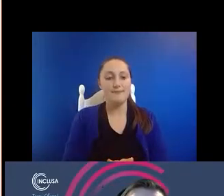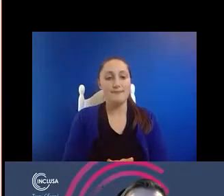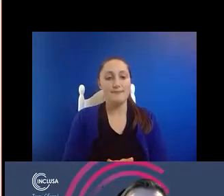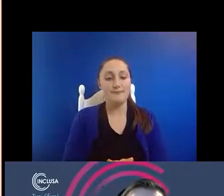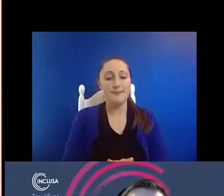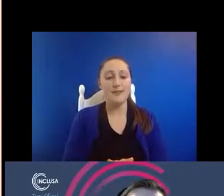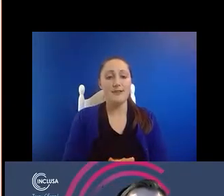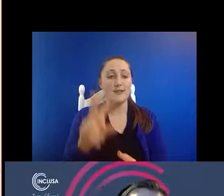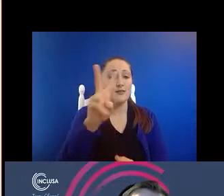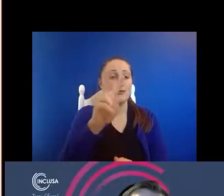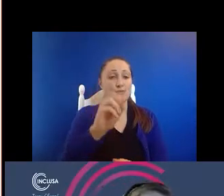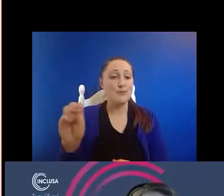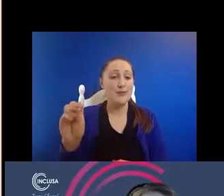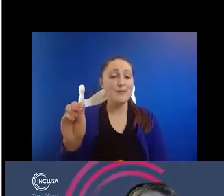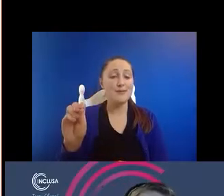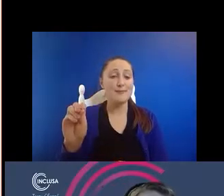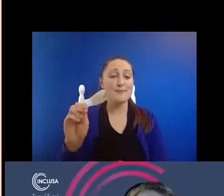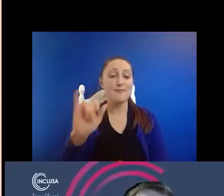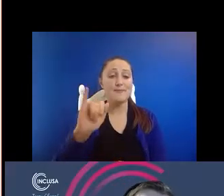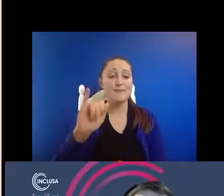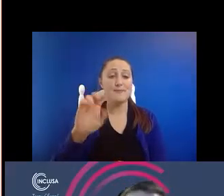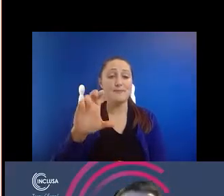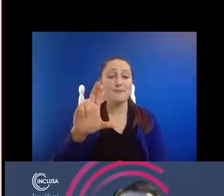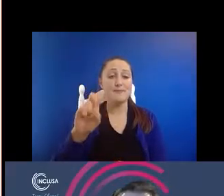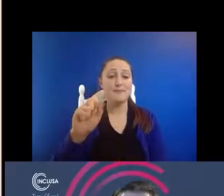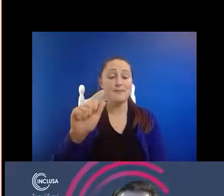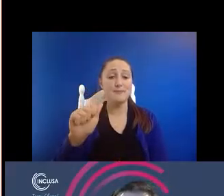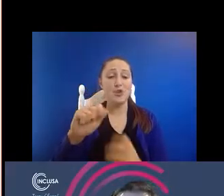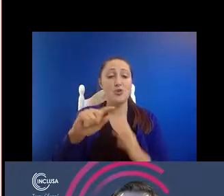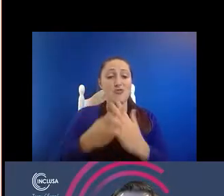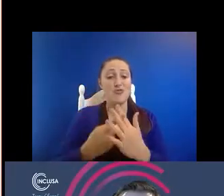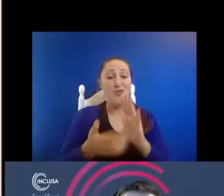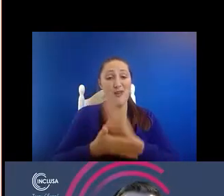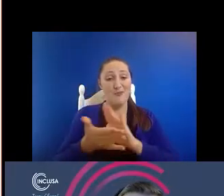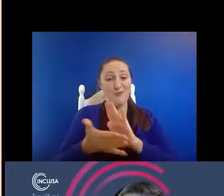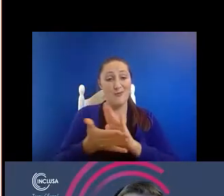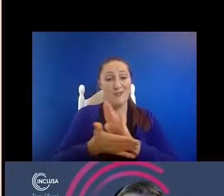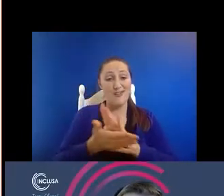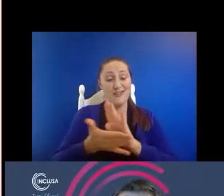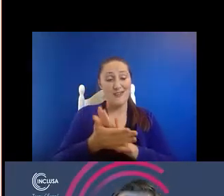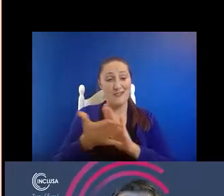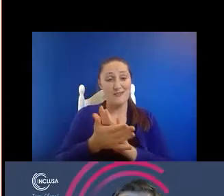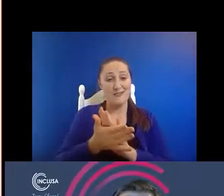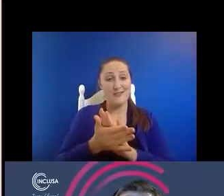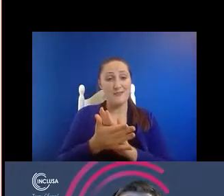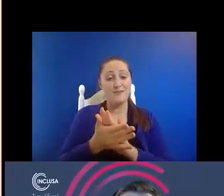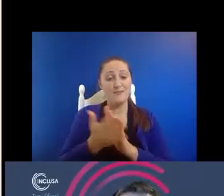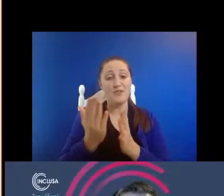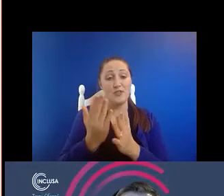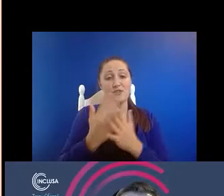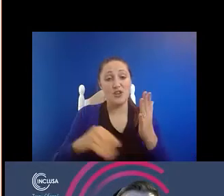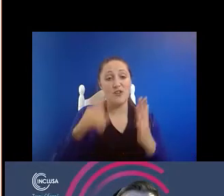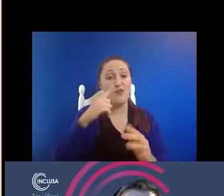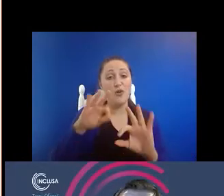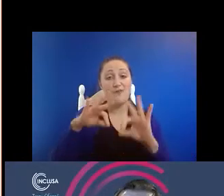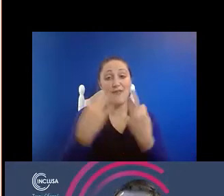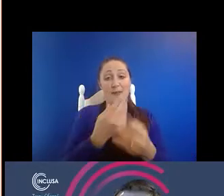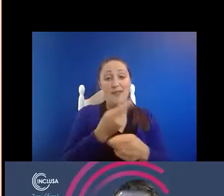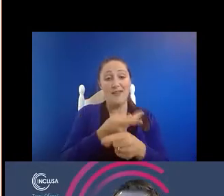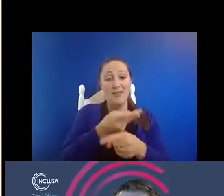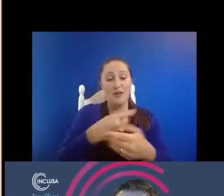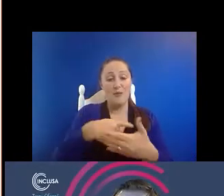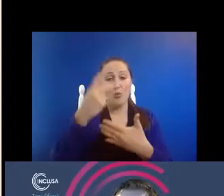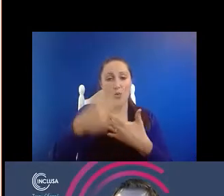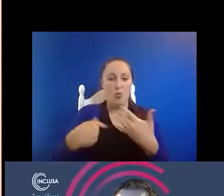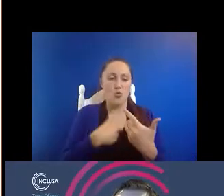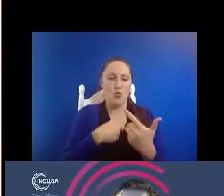So in 2000, Inclusa started operating at the inception of the family care program. So we started